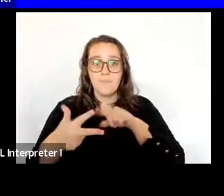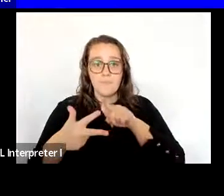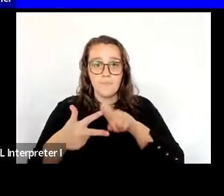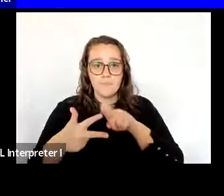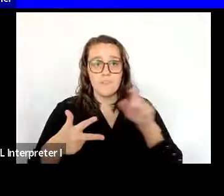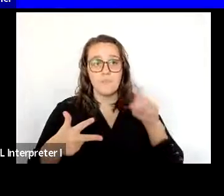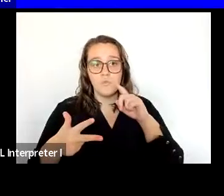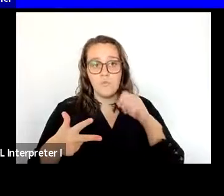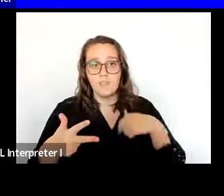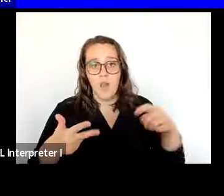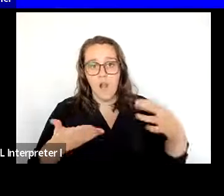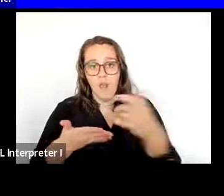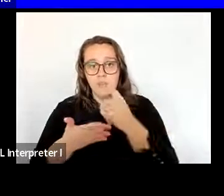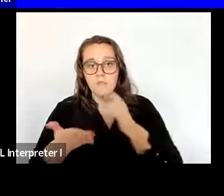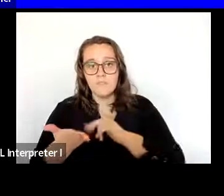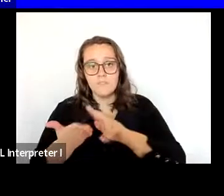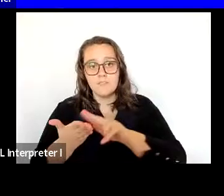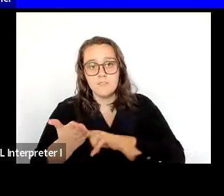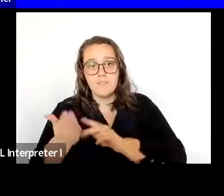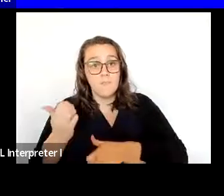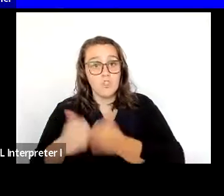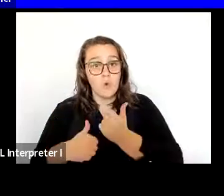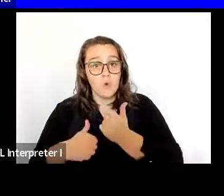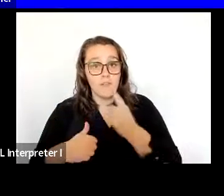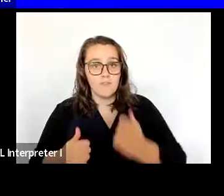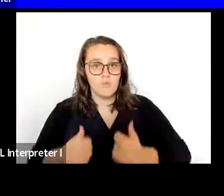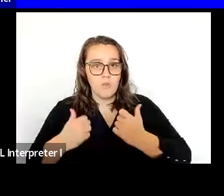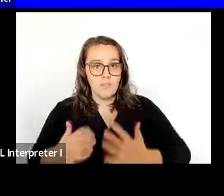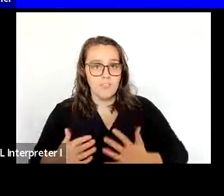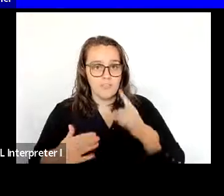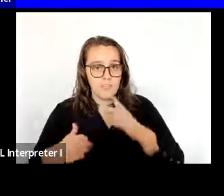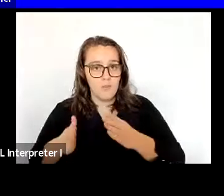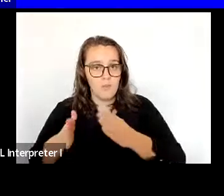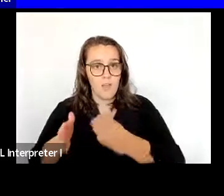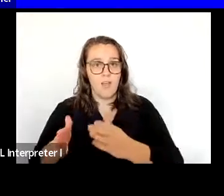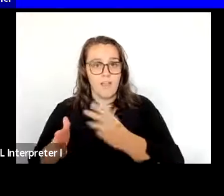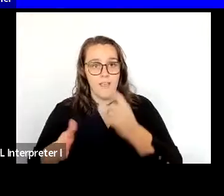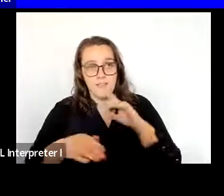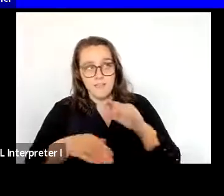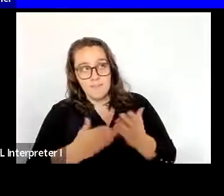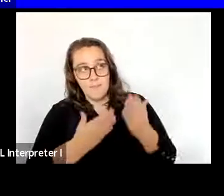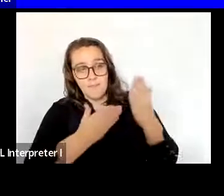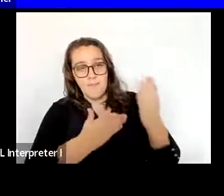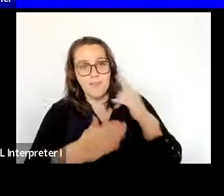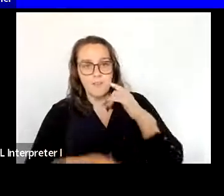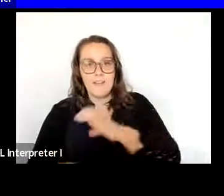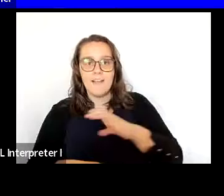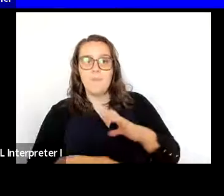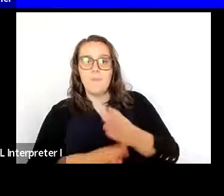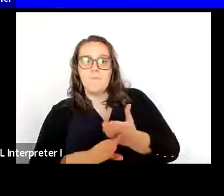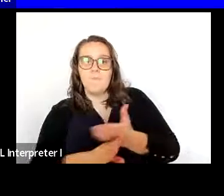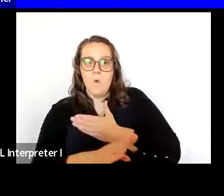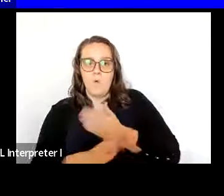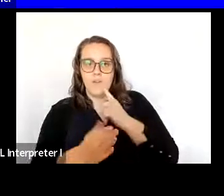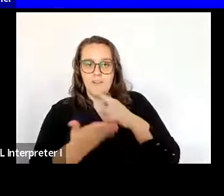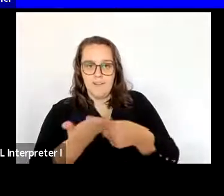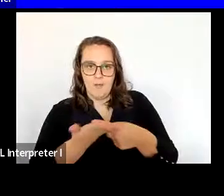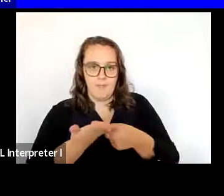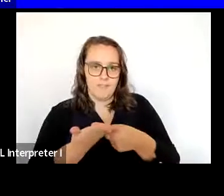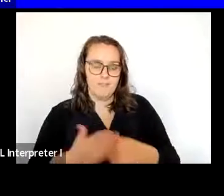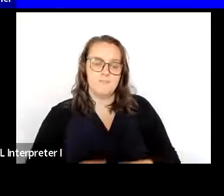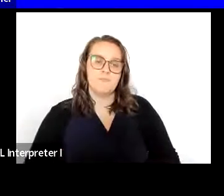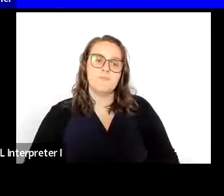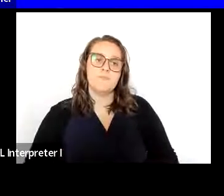signatures of a majority of the residents of the block and submit it to the council before the council's hearing.